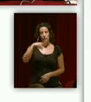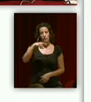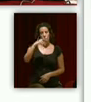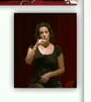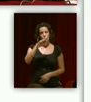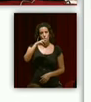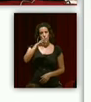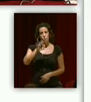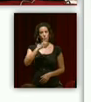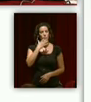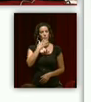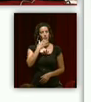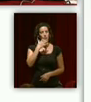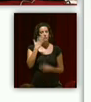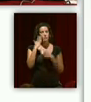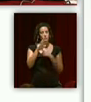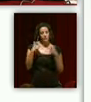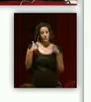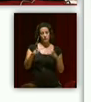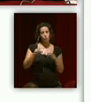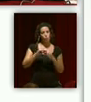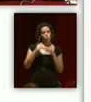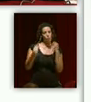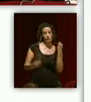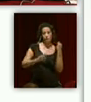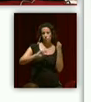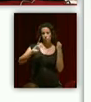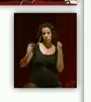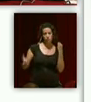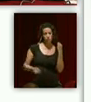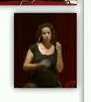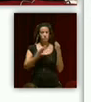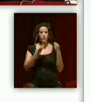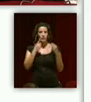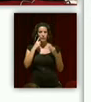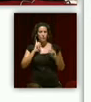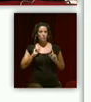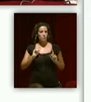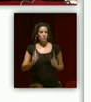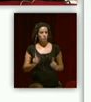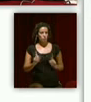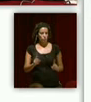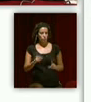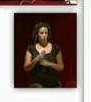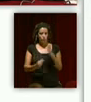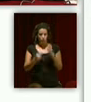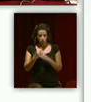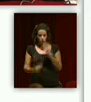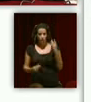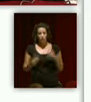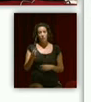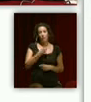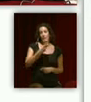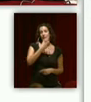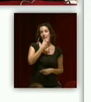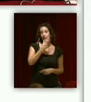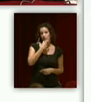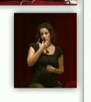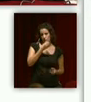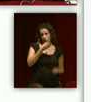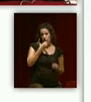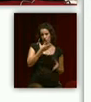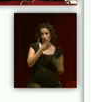because Andromo.com provides extensive documentation to avoid mistakes. There is